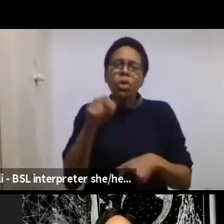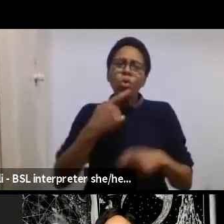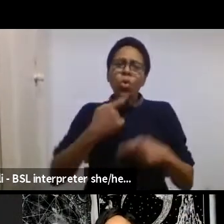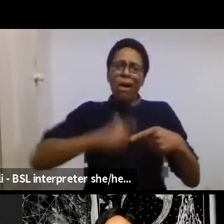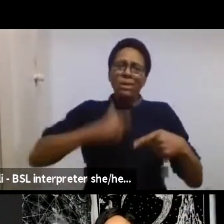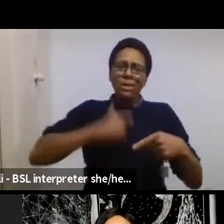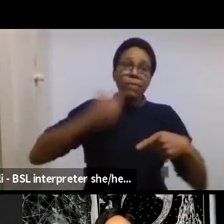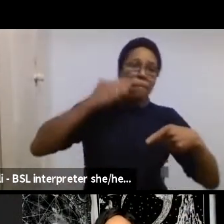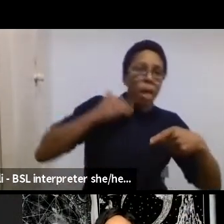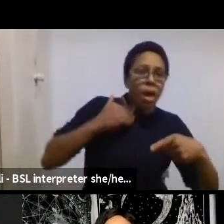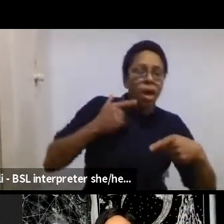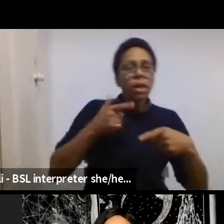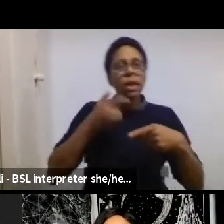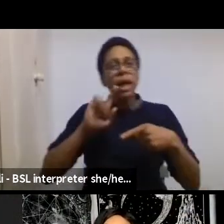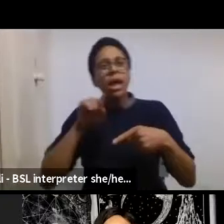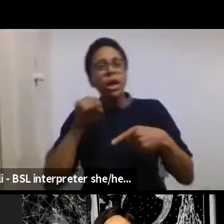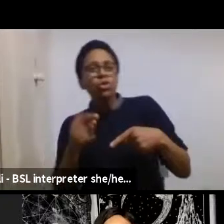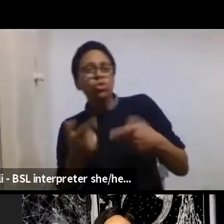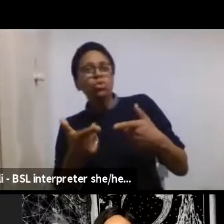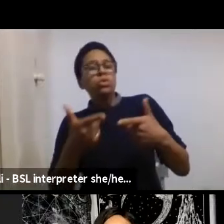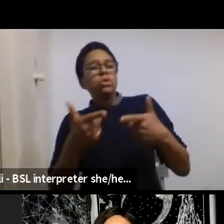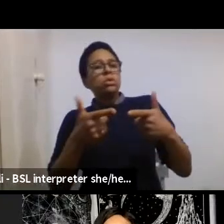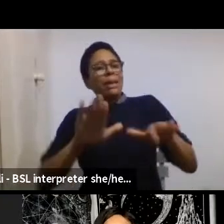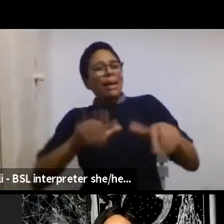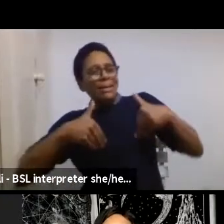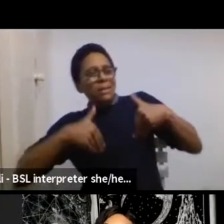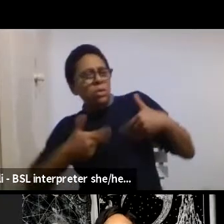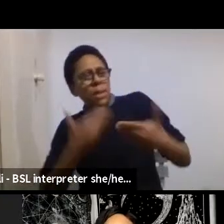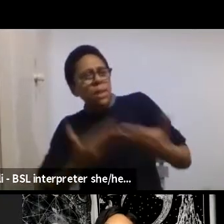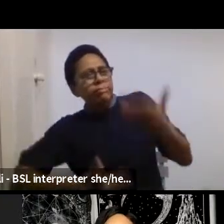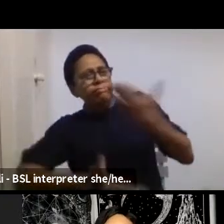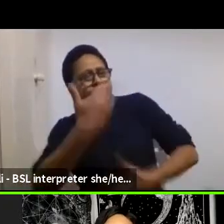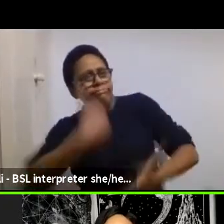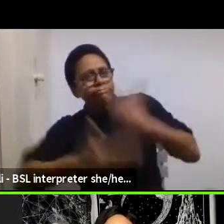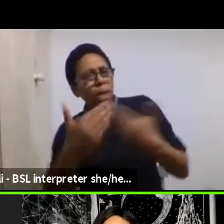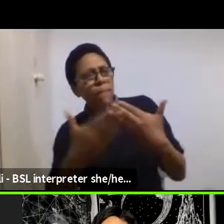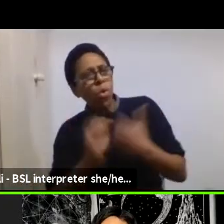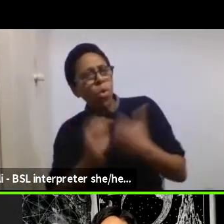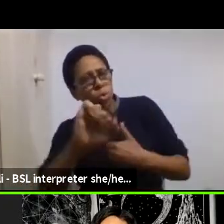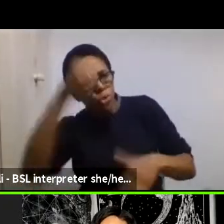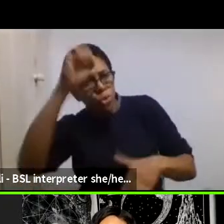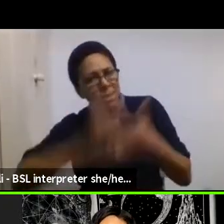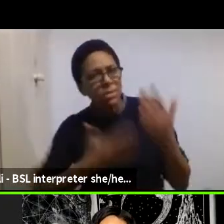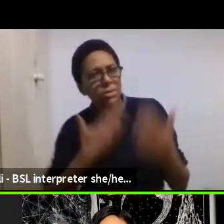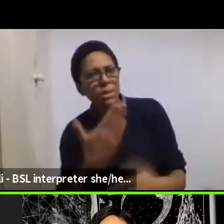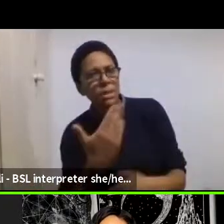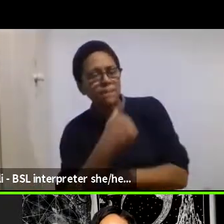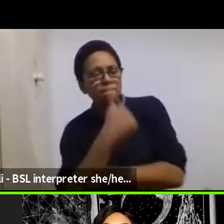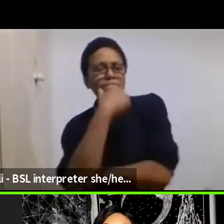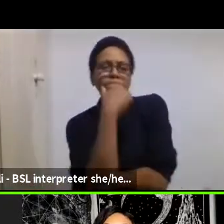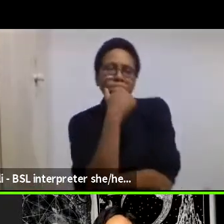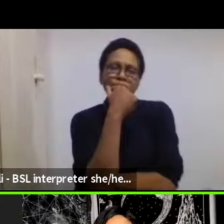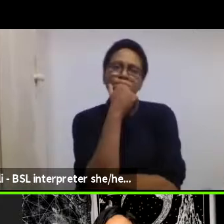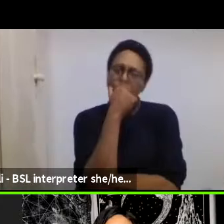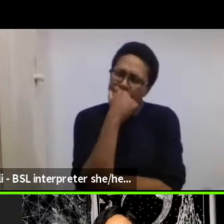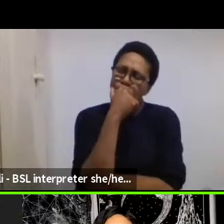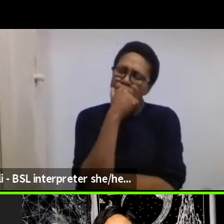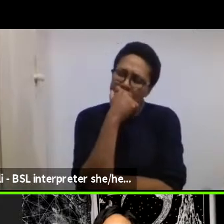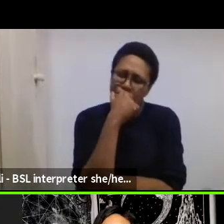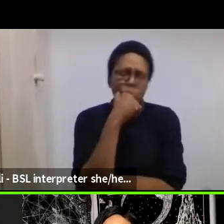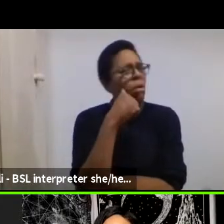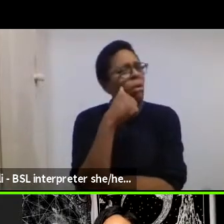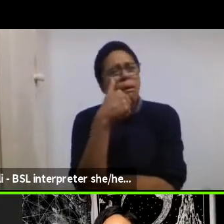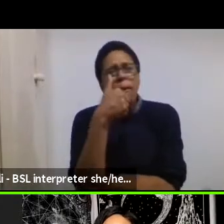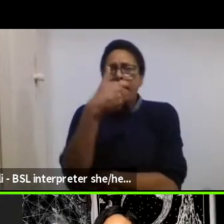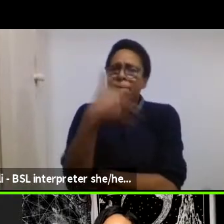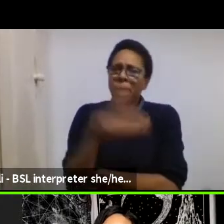it would be really interesting to hear more from you about that. Yeah, I mean, I think it's been a positive